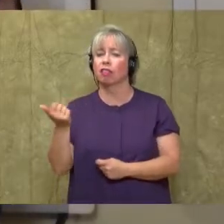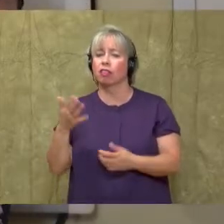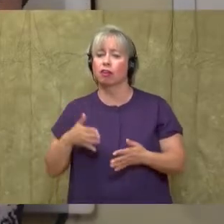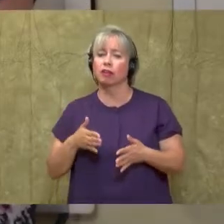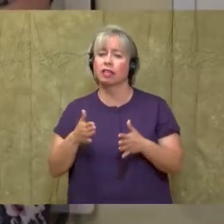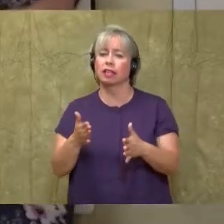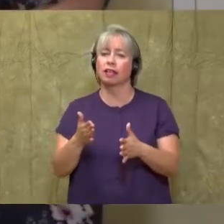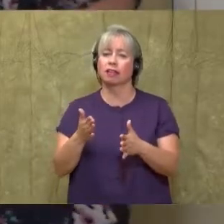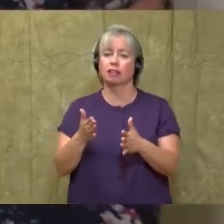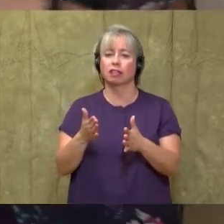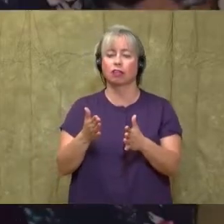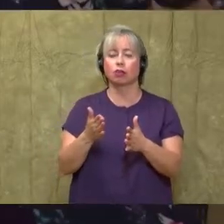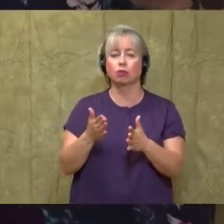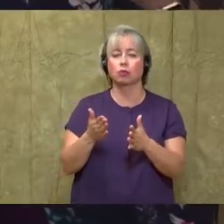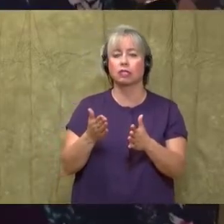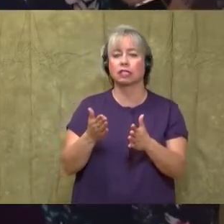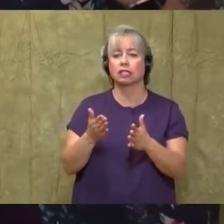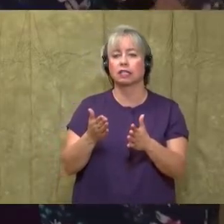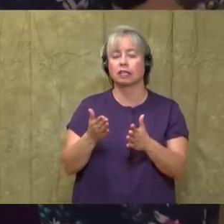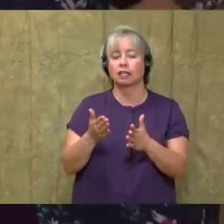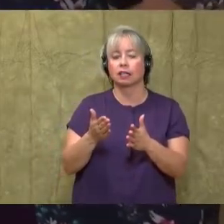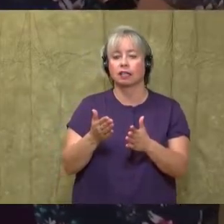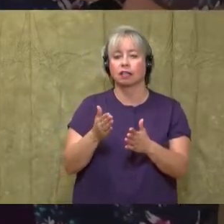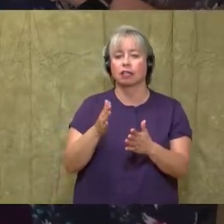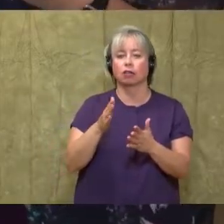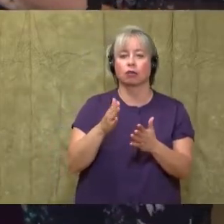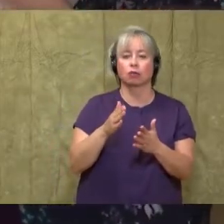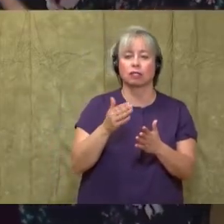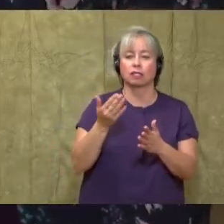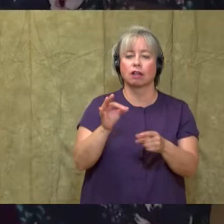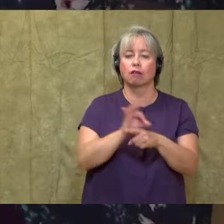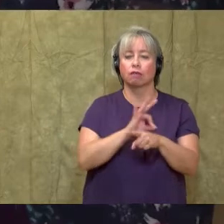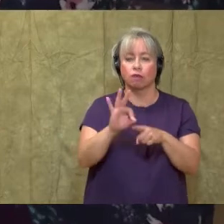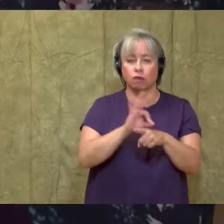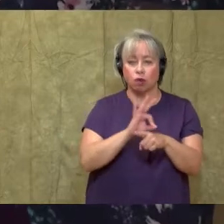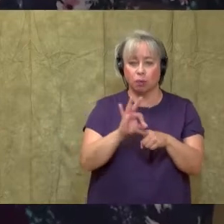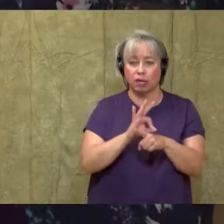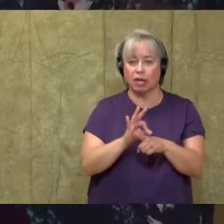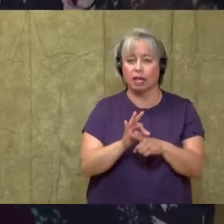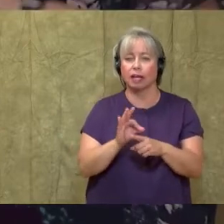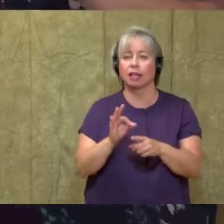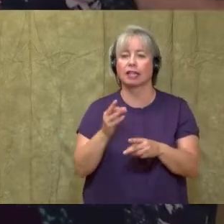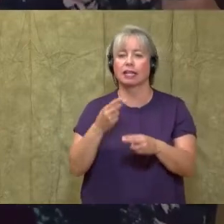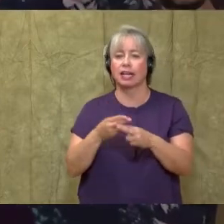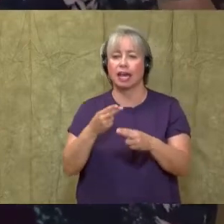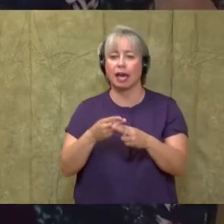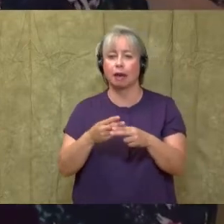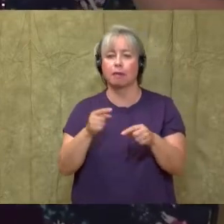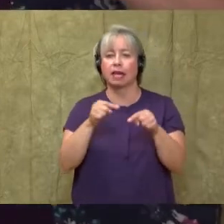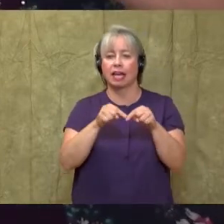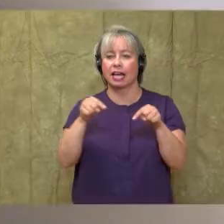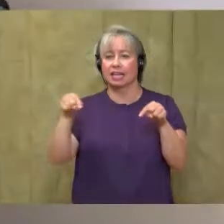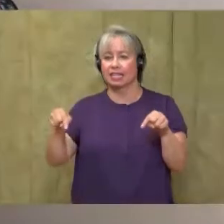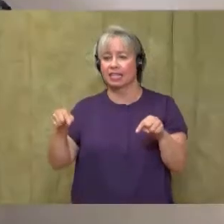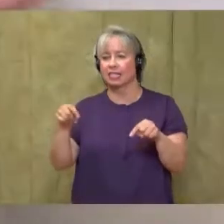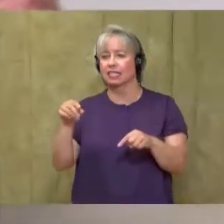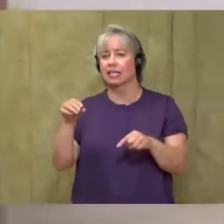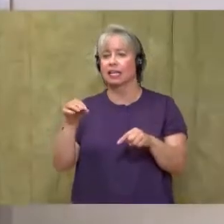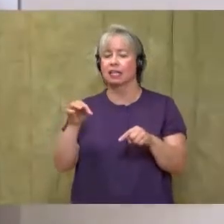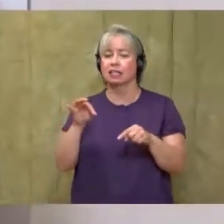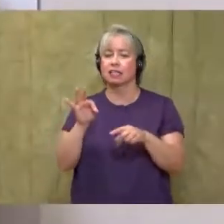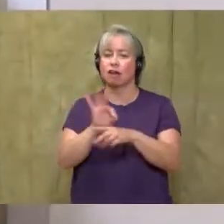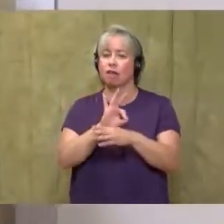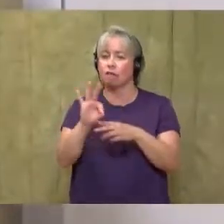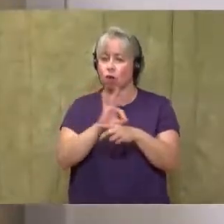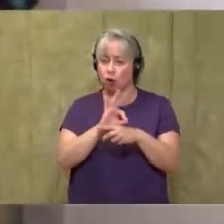than the Pythagorean theorem that you can use if you don't have a coordinate plane, and it's called the distance formula. At first it looks long